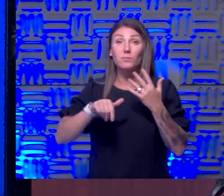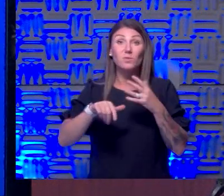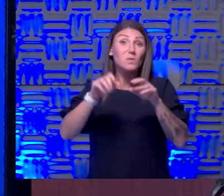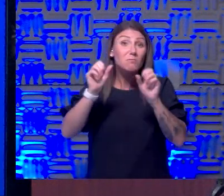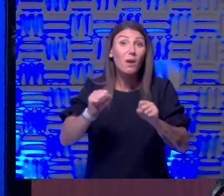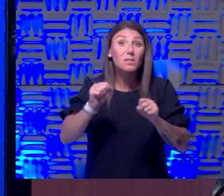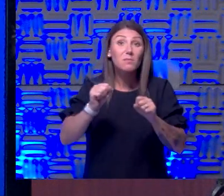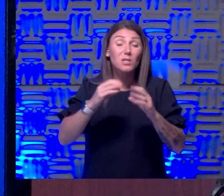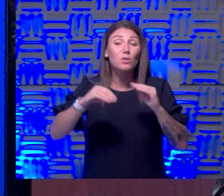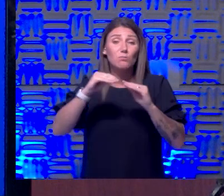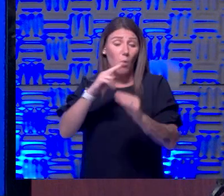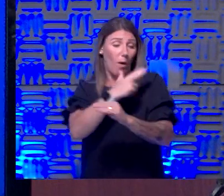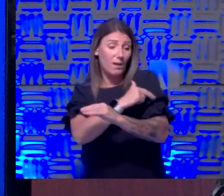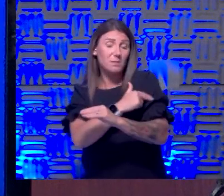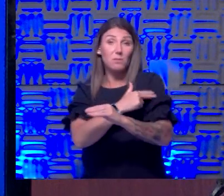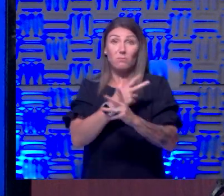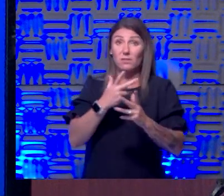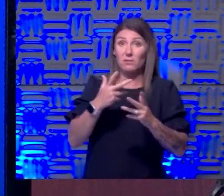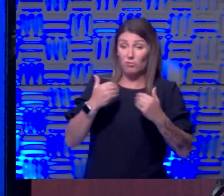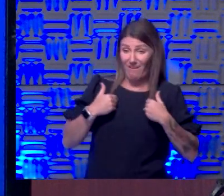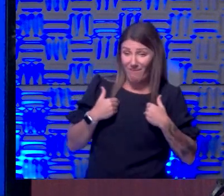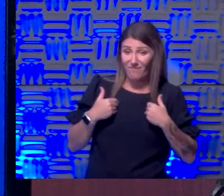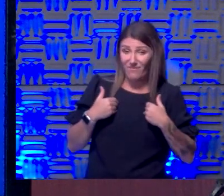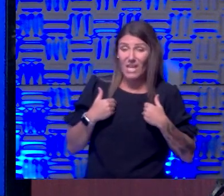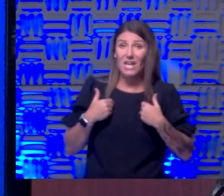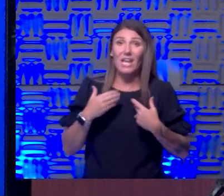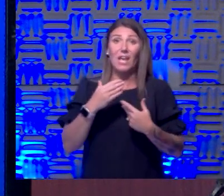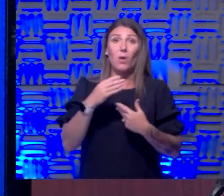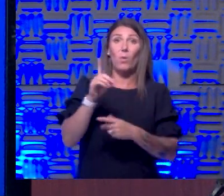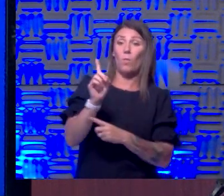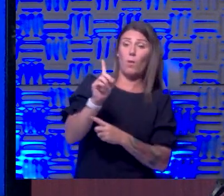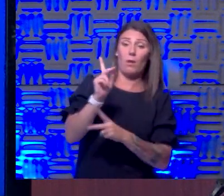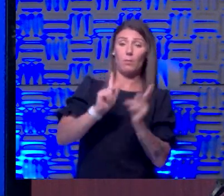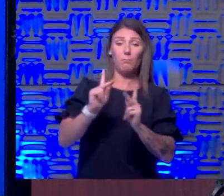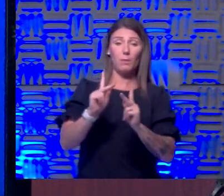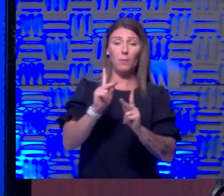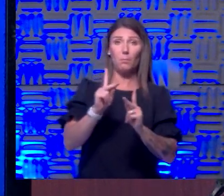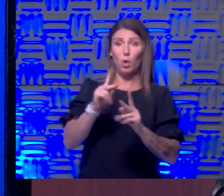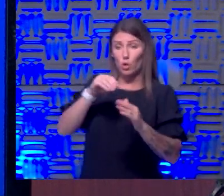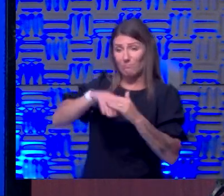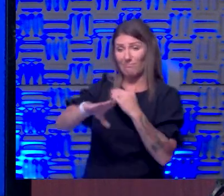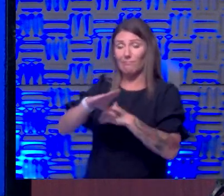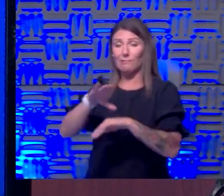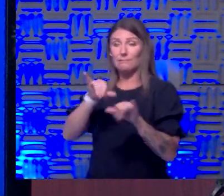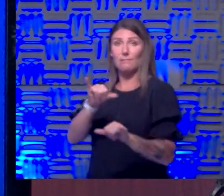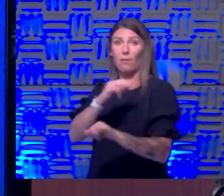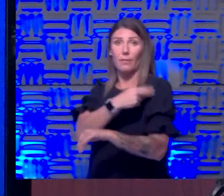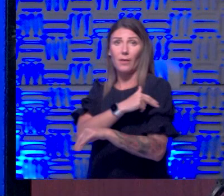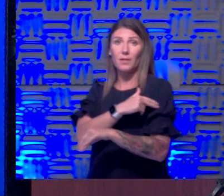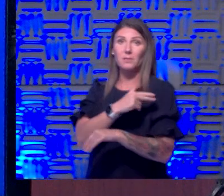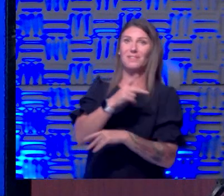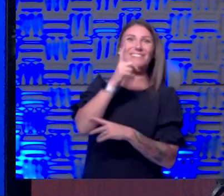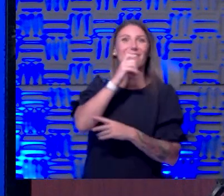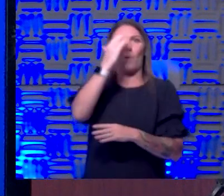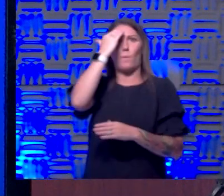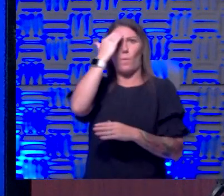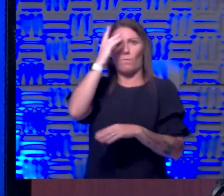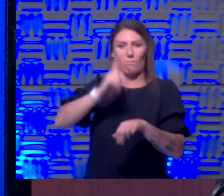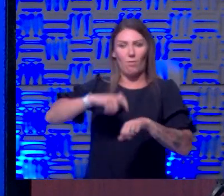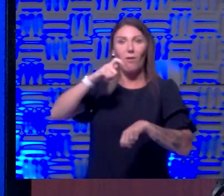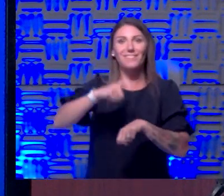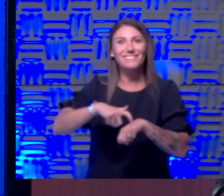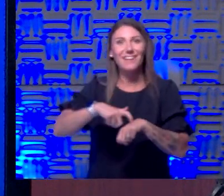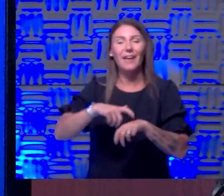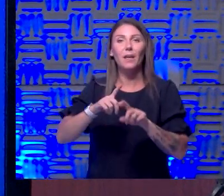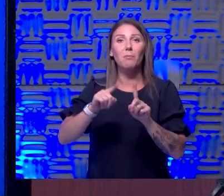there could be some hospitalizations. We know of some cases where there have been people hospitalized that we hadn't heard about for some time. So